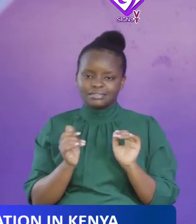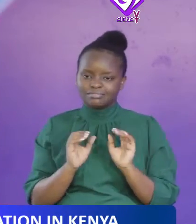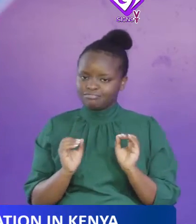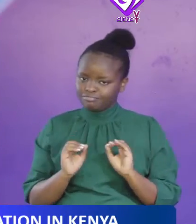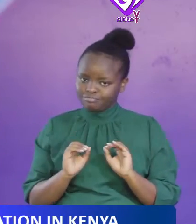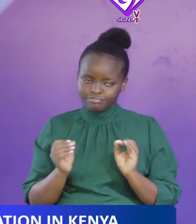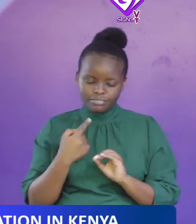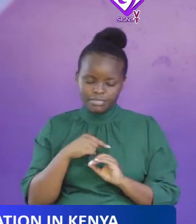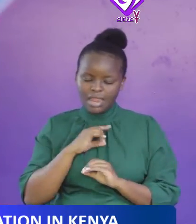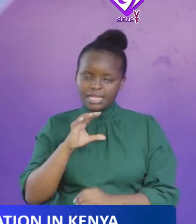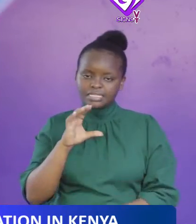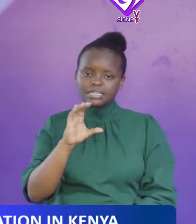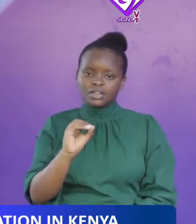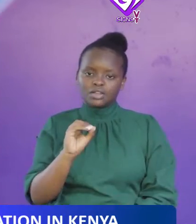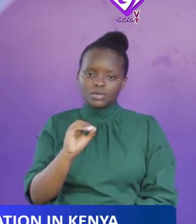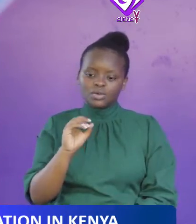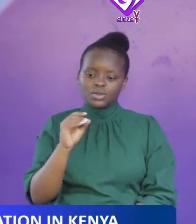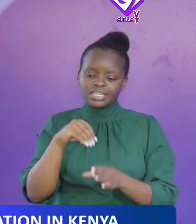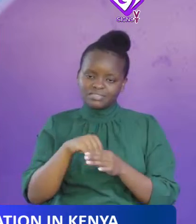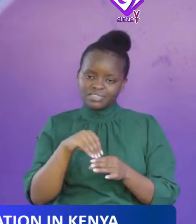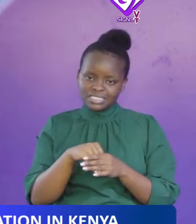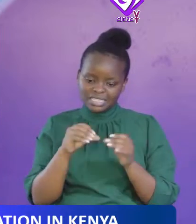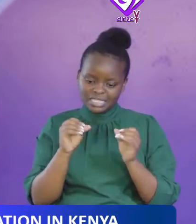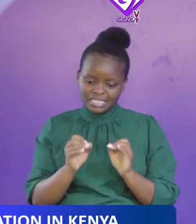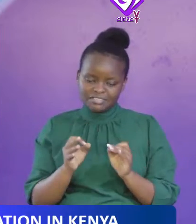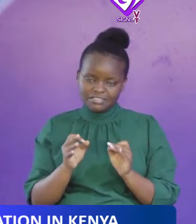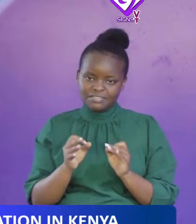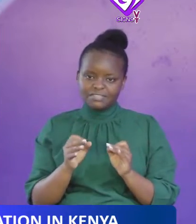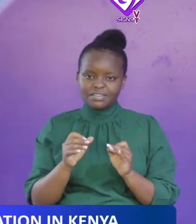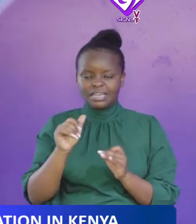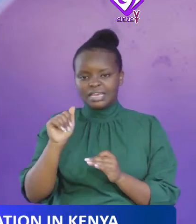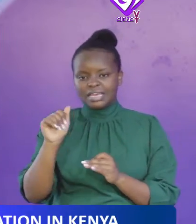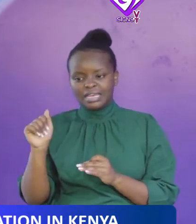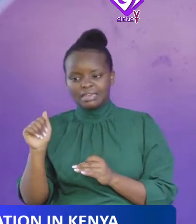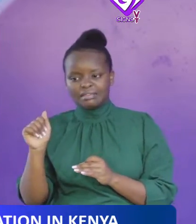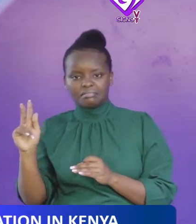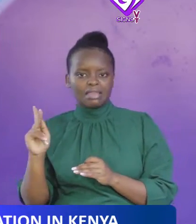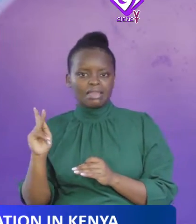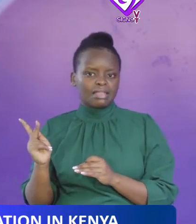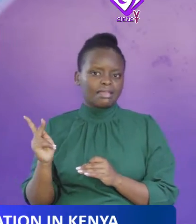are co-investing. If it's AA of Kenya, if it's